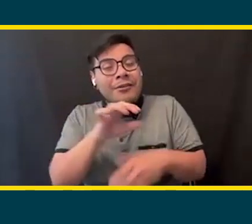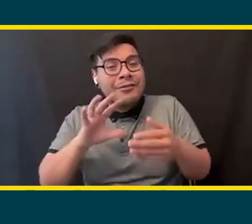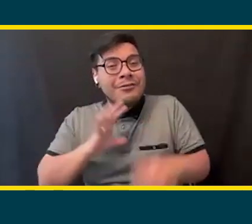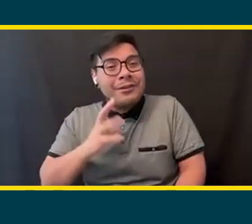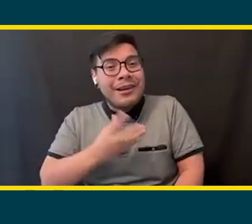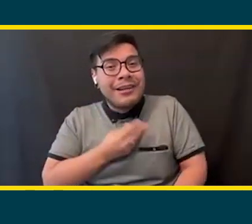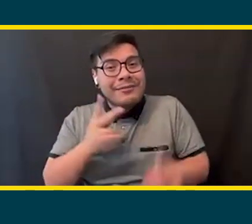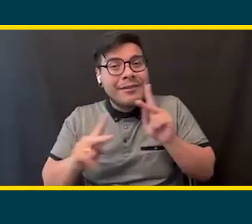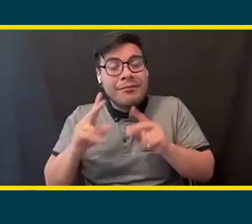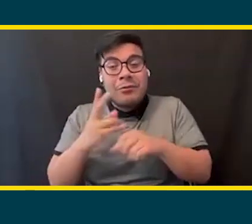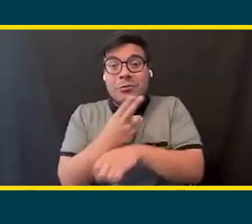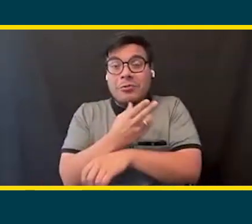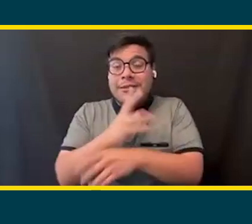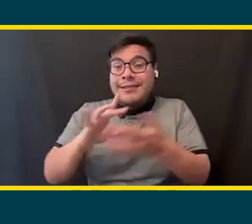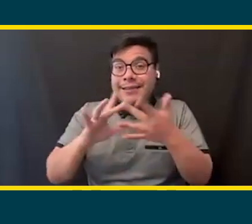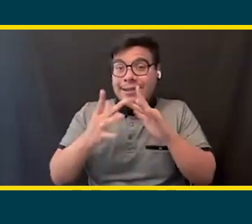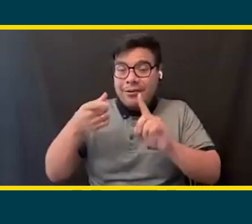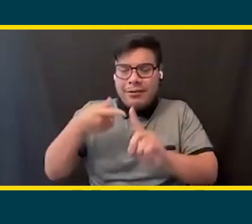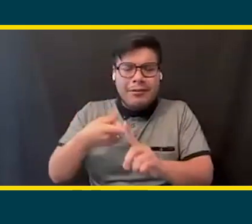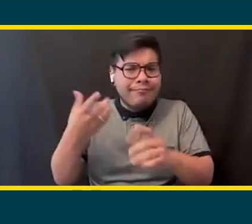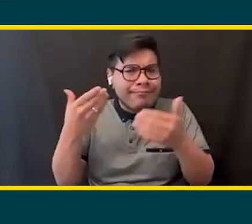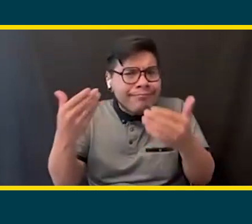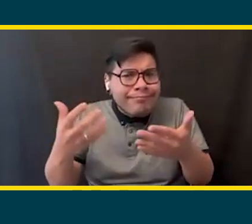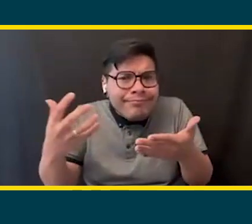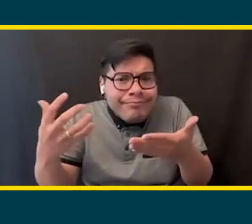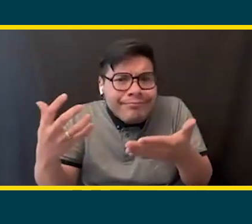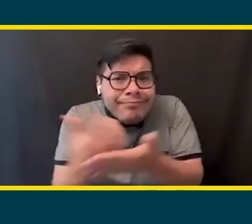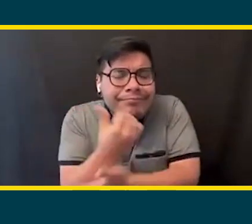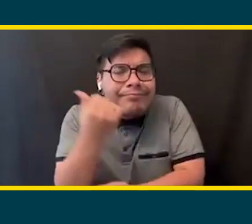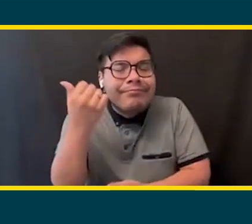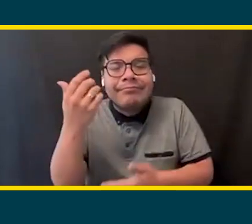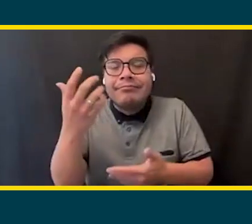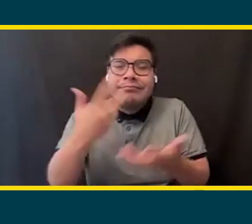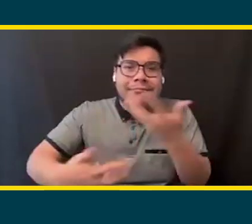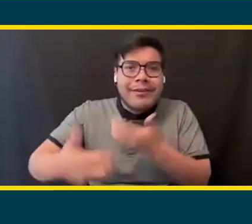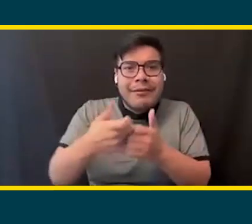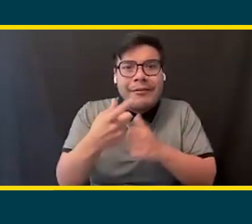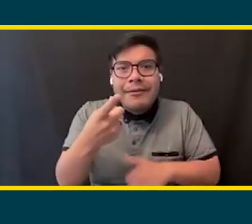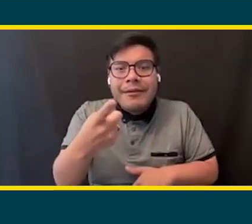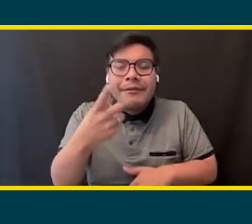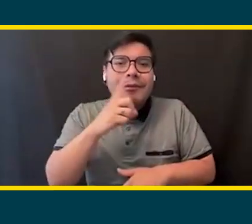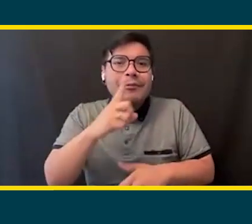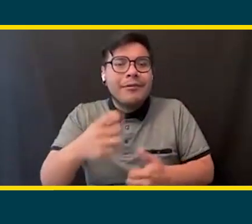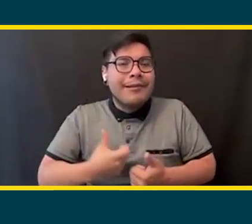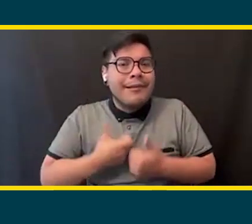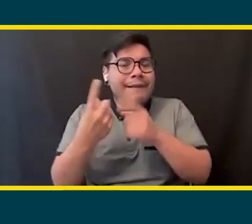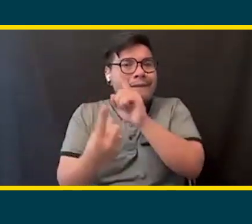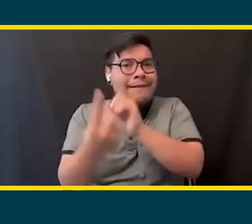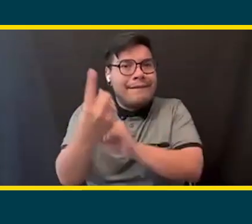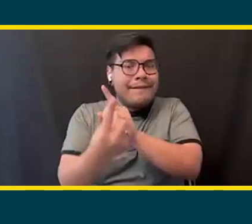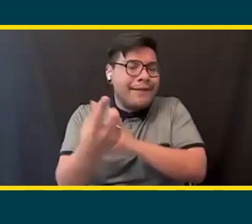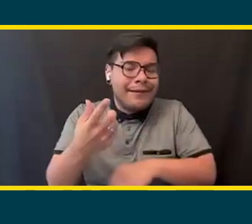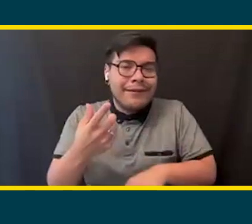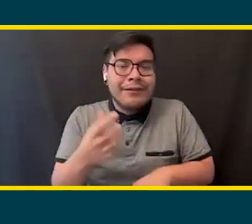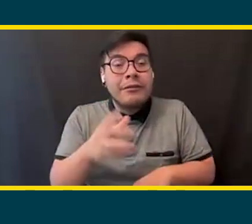internet, then take the step to hang out with them in real life, in person. Not that the